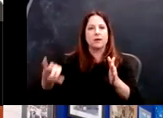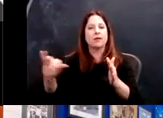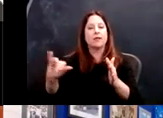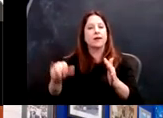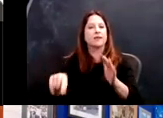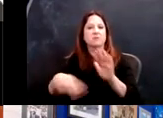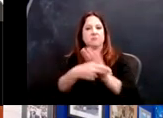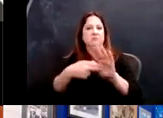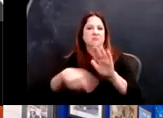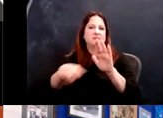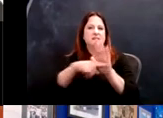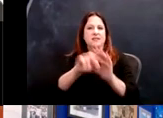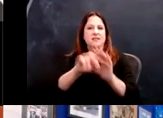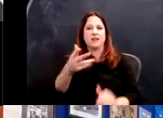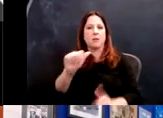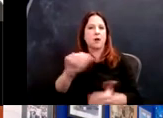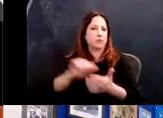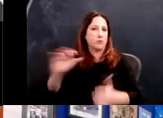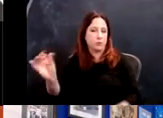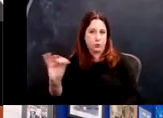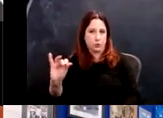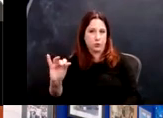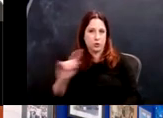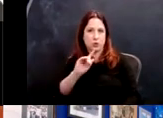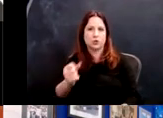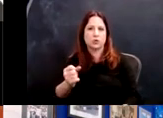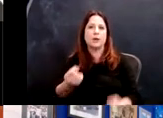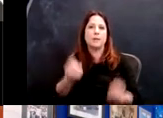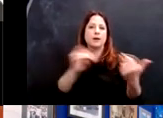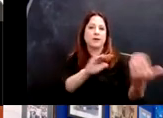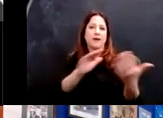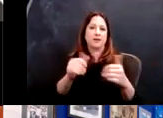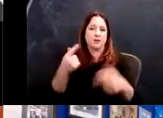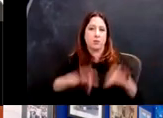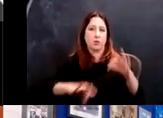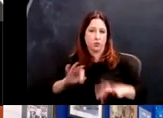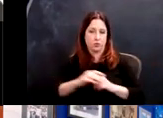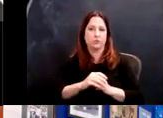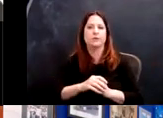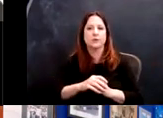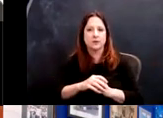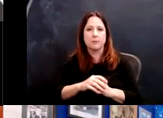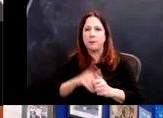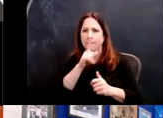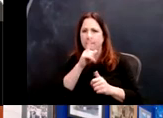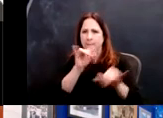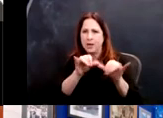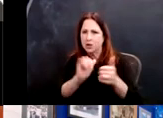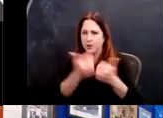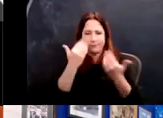workers. So it really has a multifaceted benefit, but I don't think we have a measurement for that anywhere.